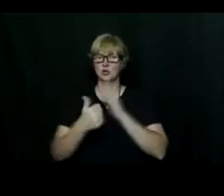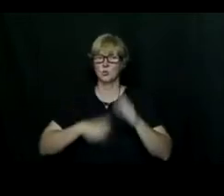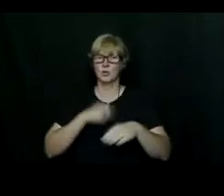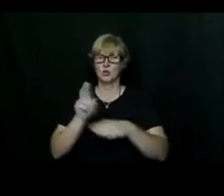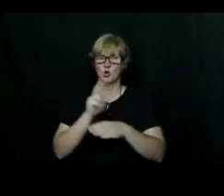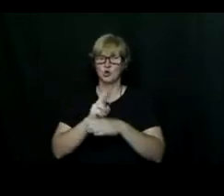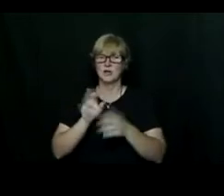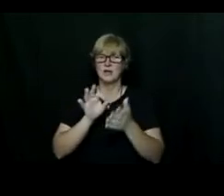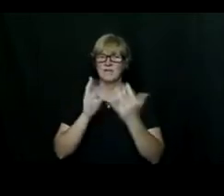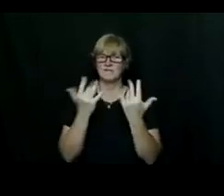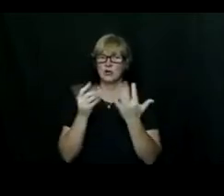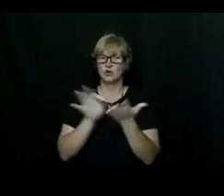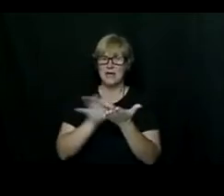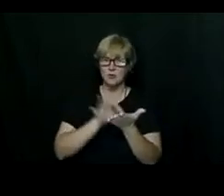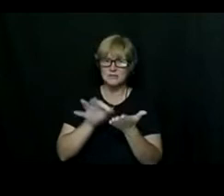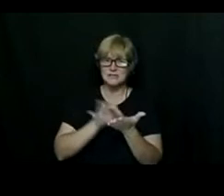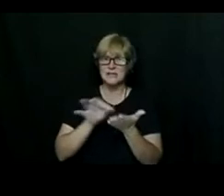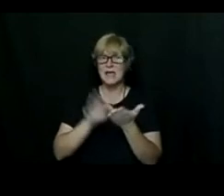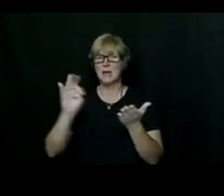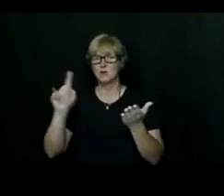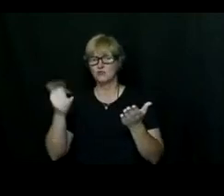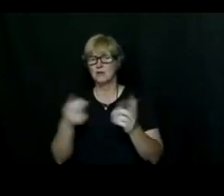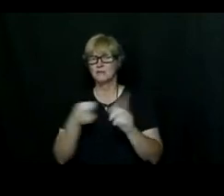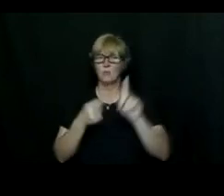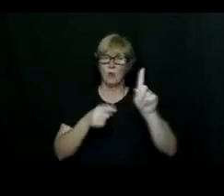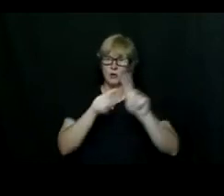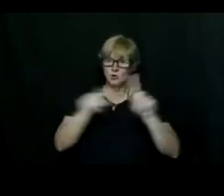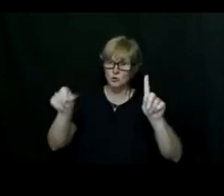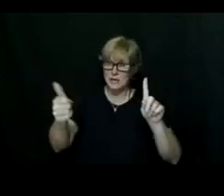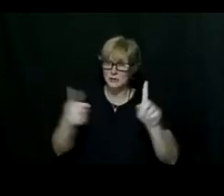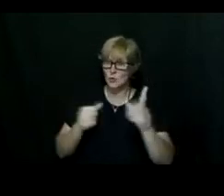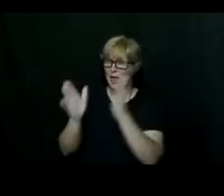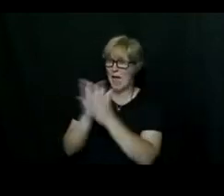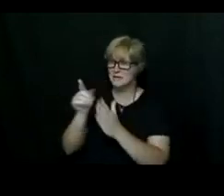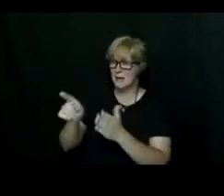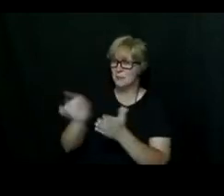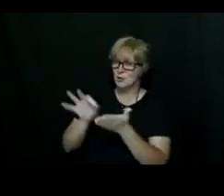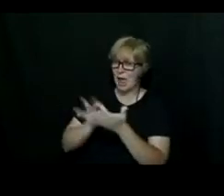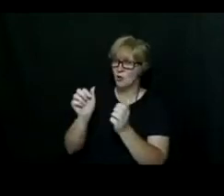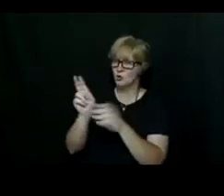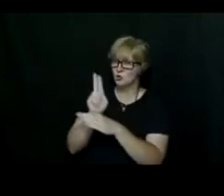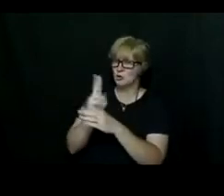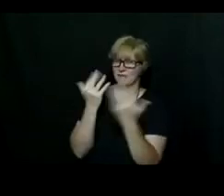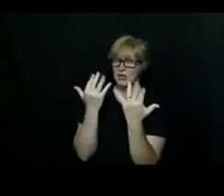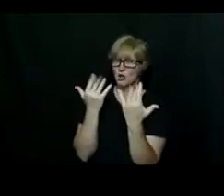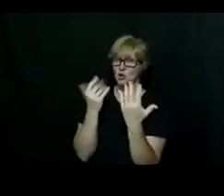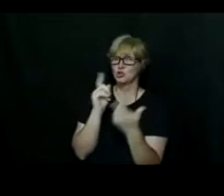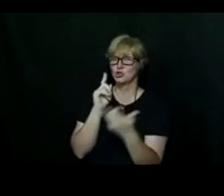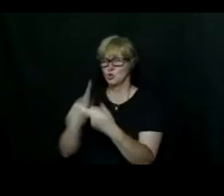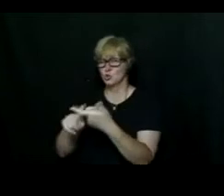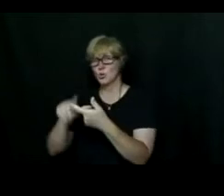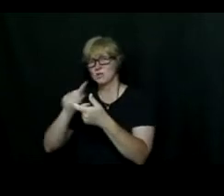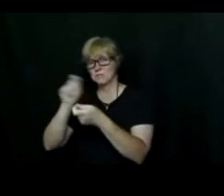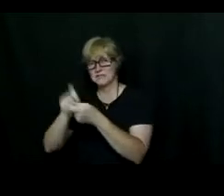monitoring tasks in the range of 1 to 10. So we asked children to count to a certain number on their fingers or to show us a certain number on their fingers, and